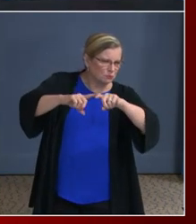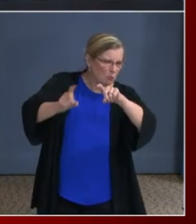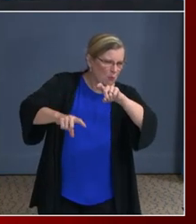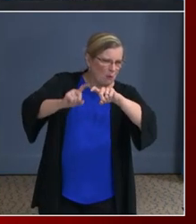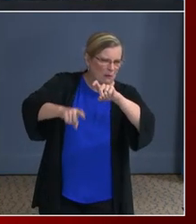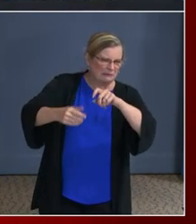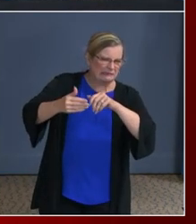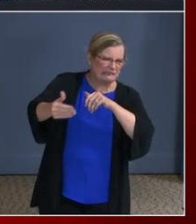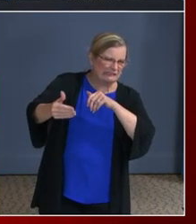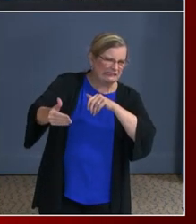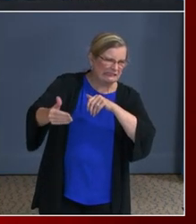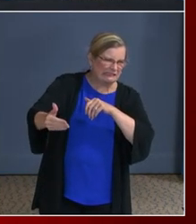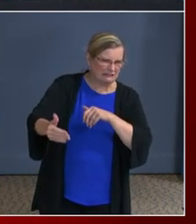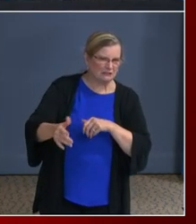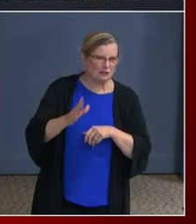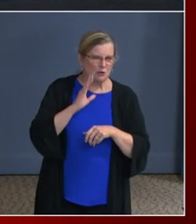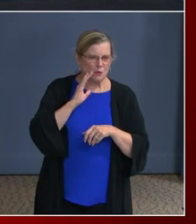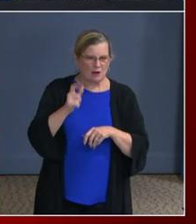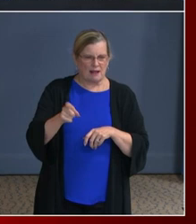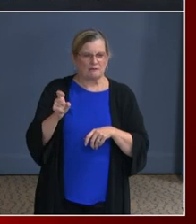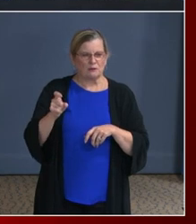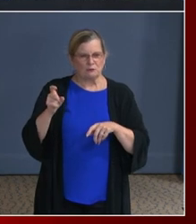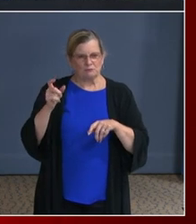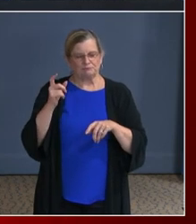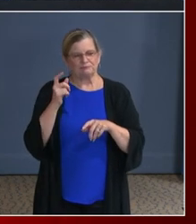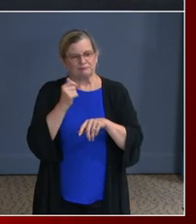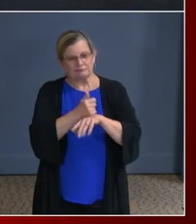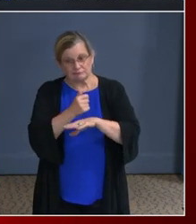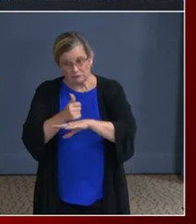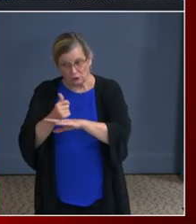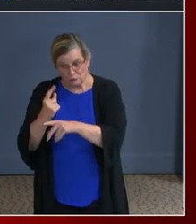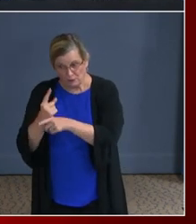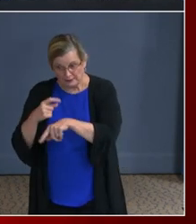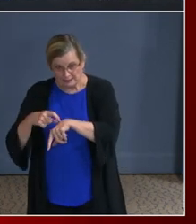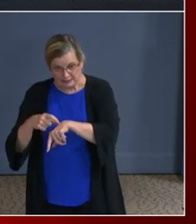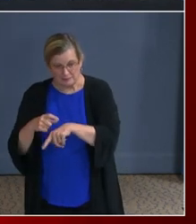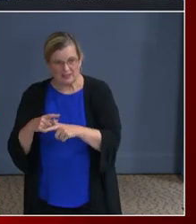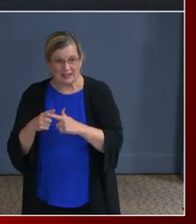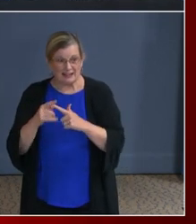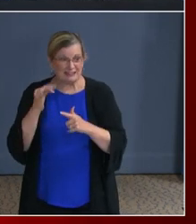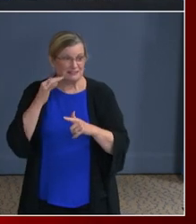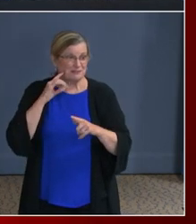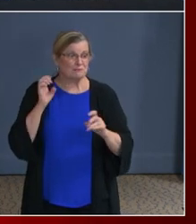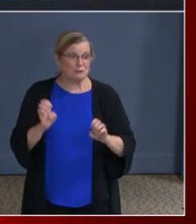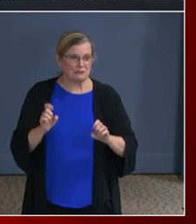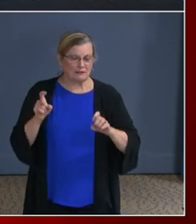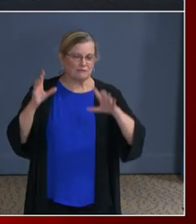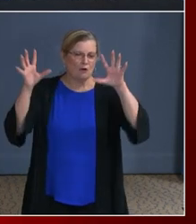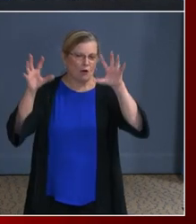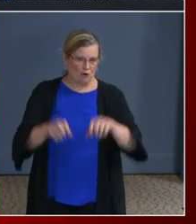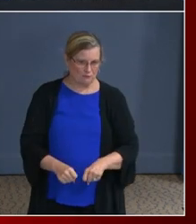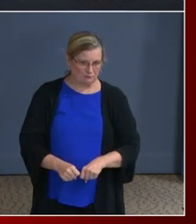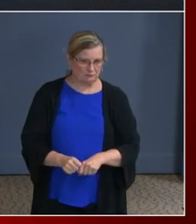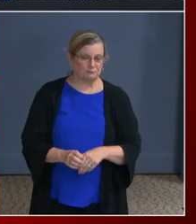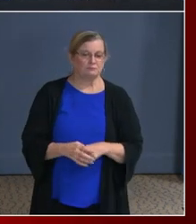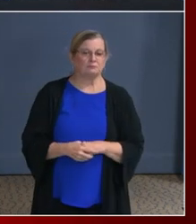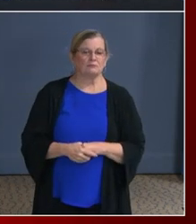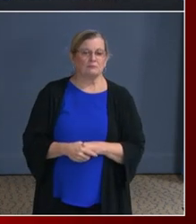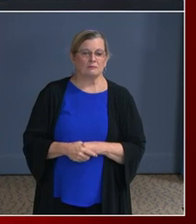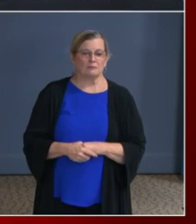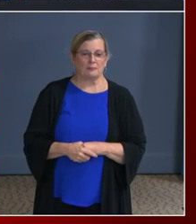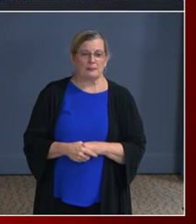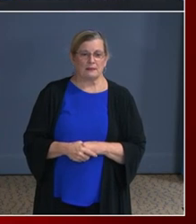regular times. The daytime sites are open from 8 to 12, the afternoon sites